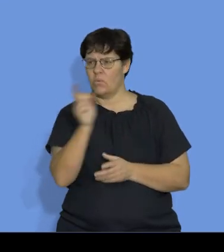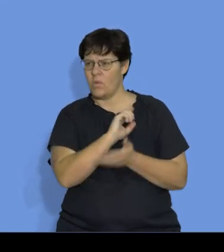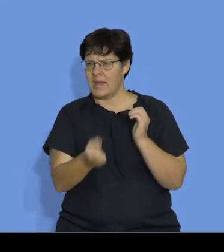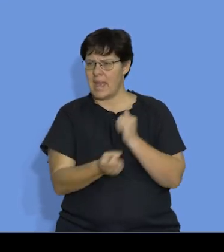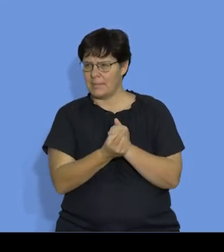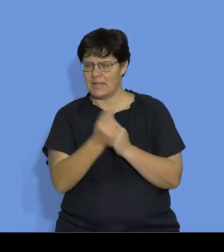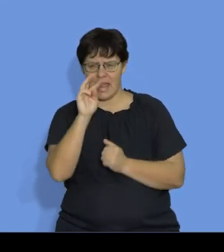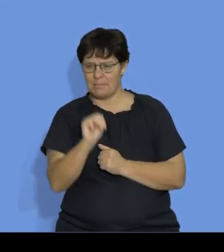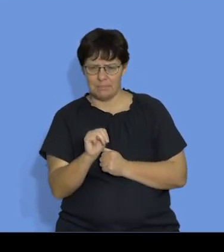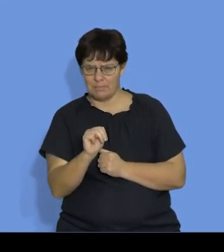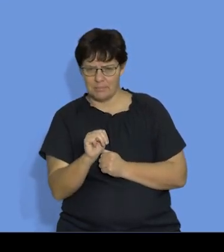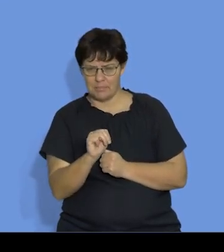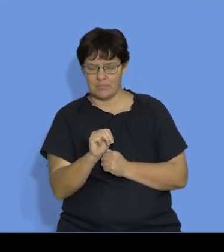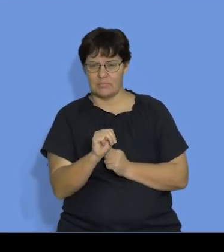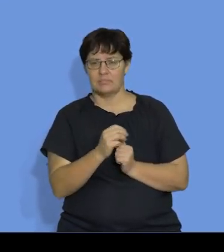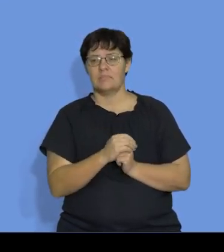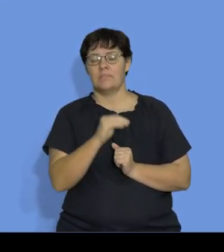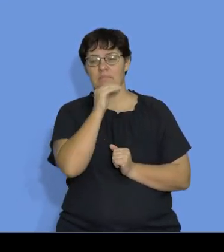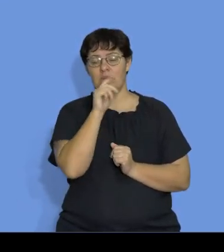in this case? It is actually